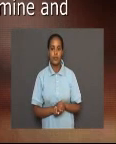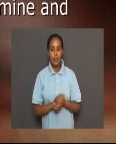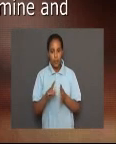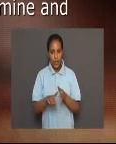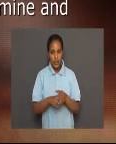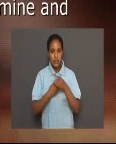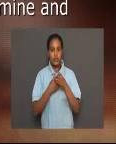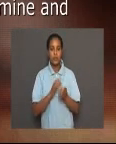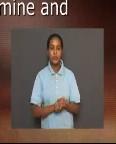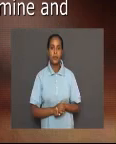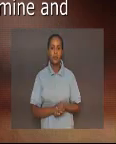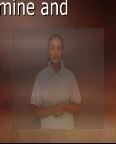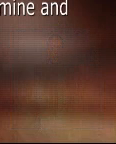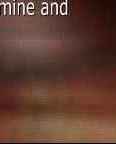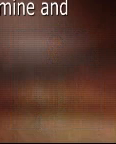Begin.